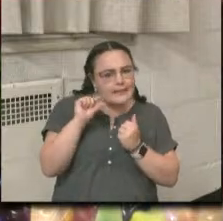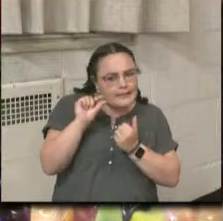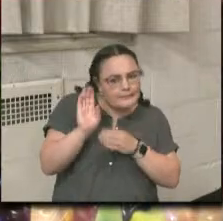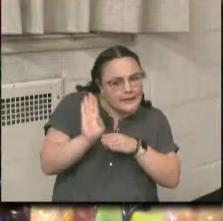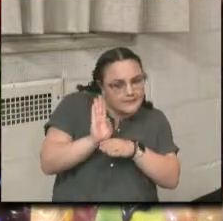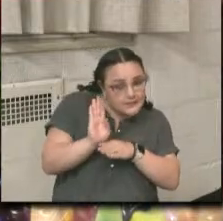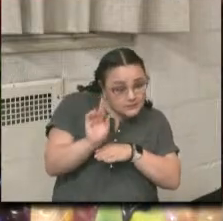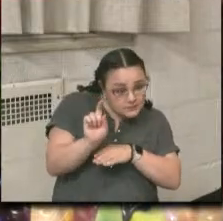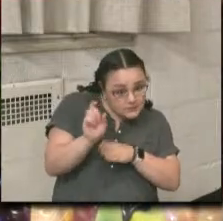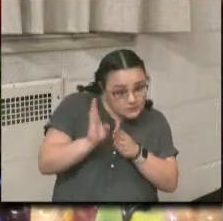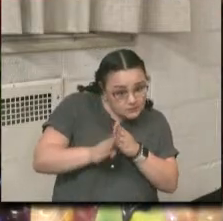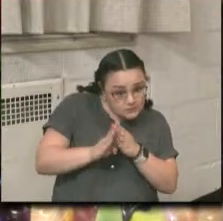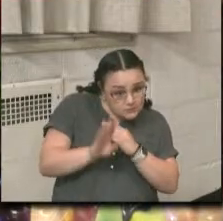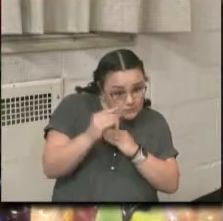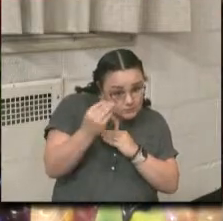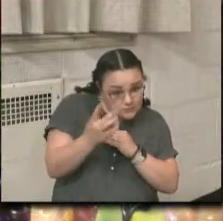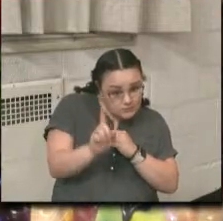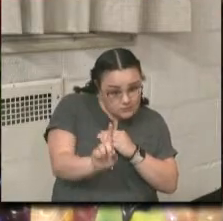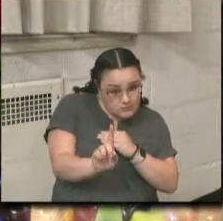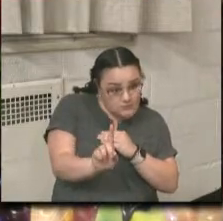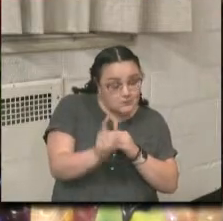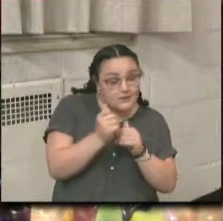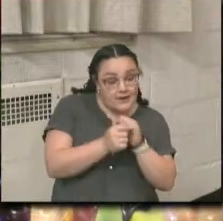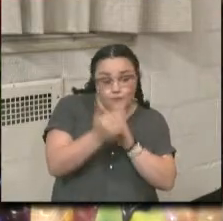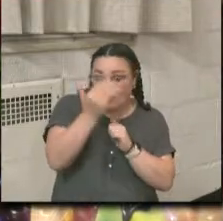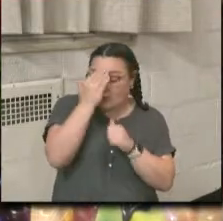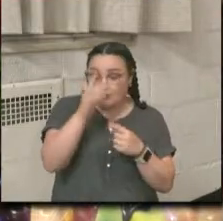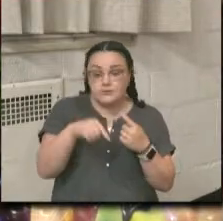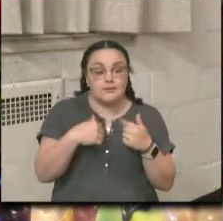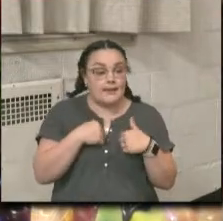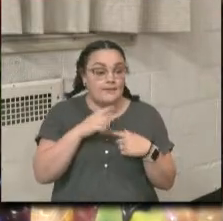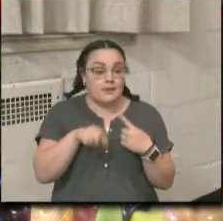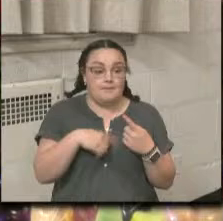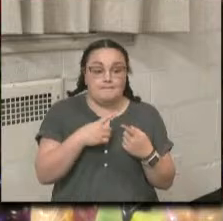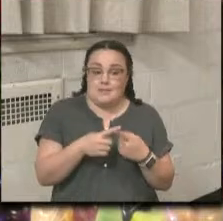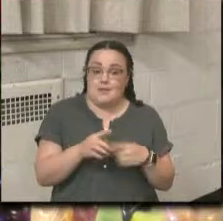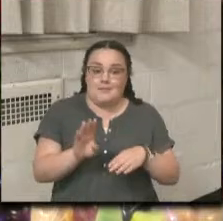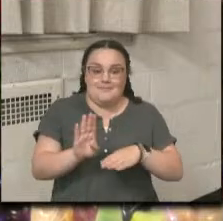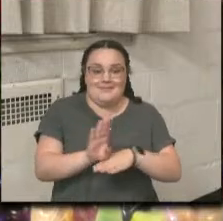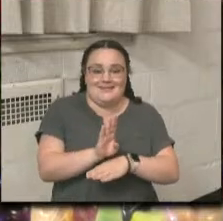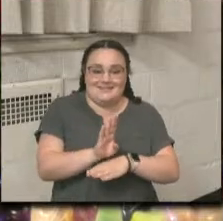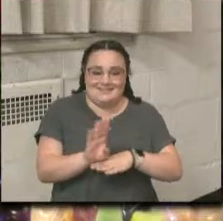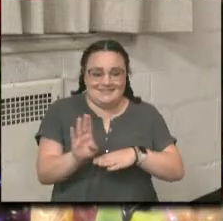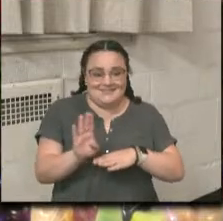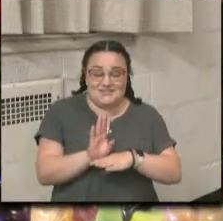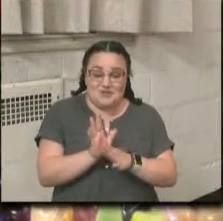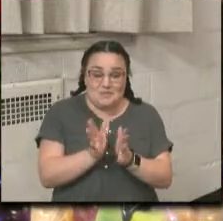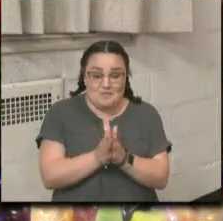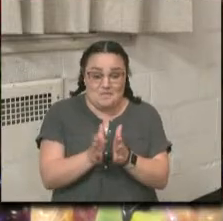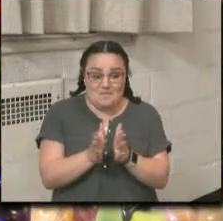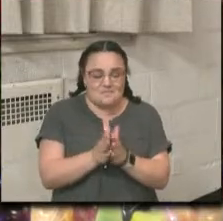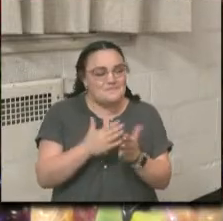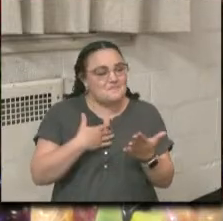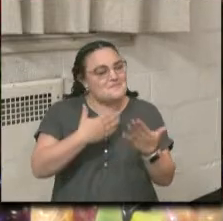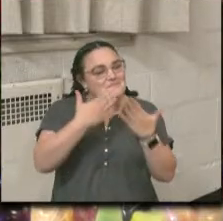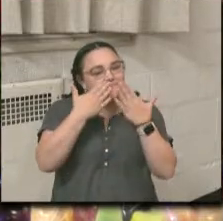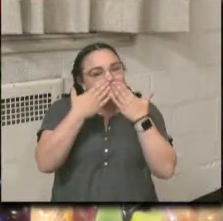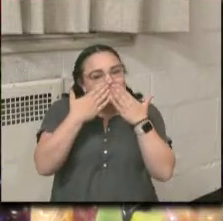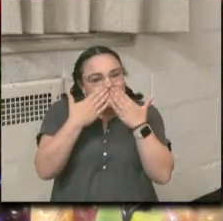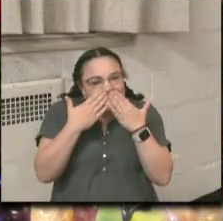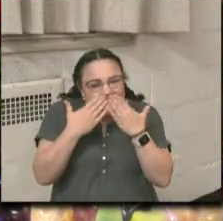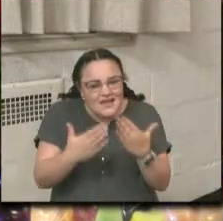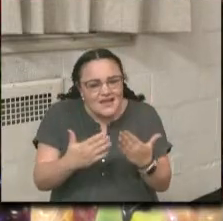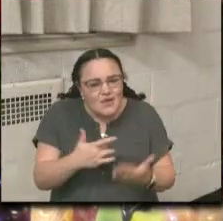up, and everybody knows I'm about business. I just thank all of you. My heart is warmed